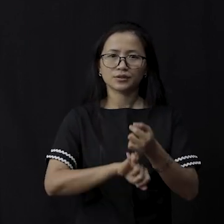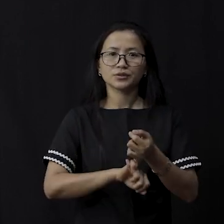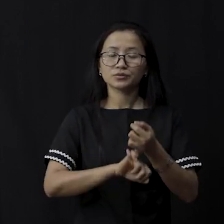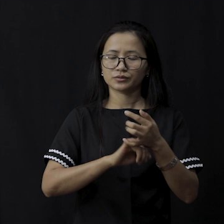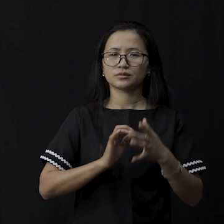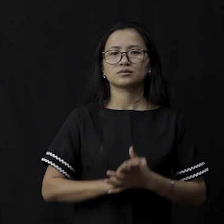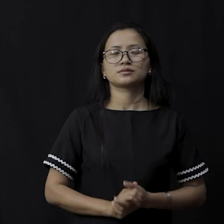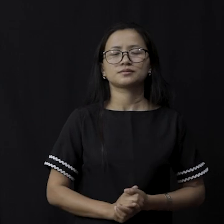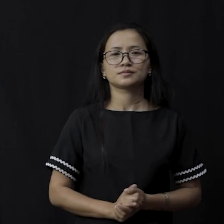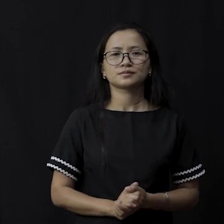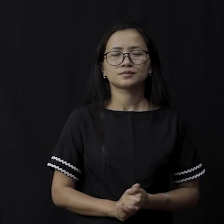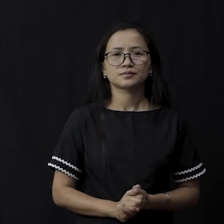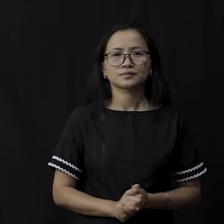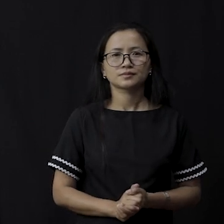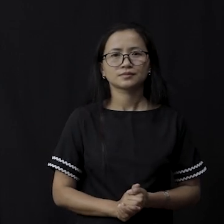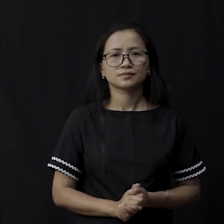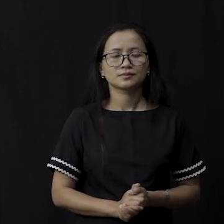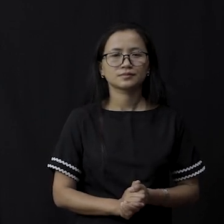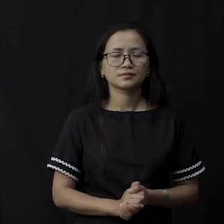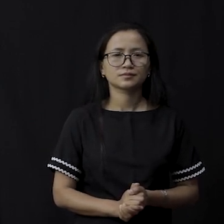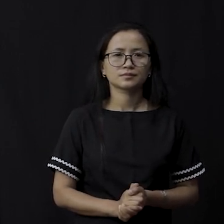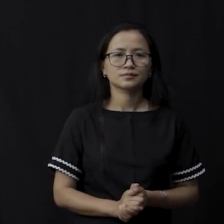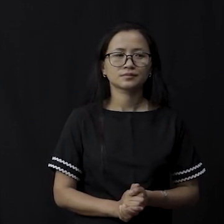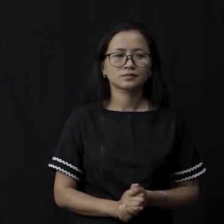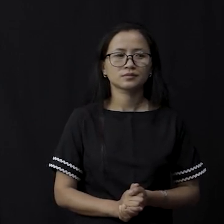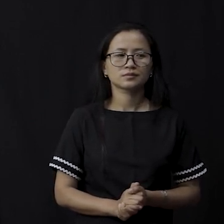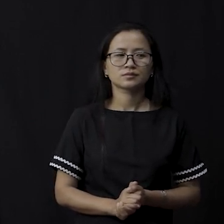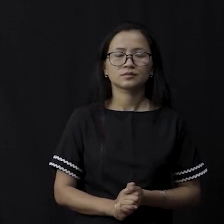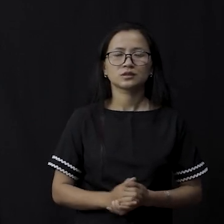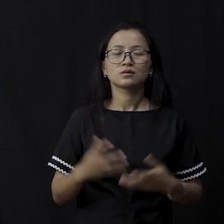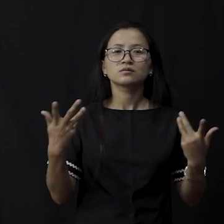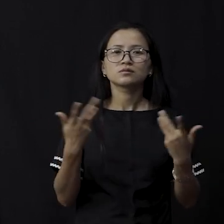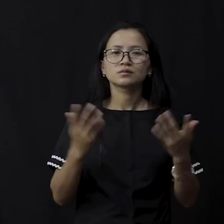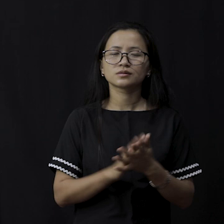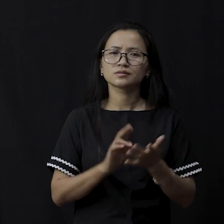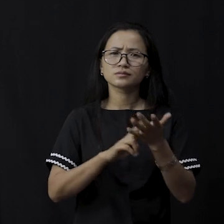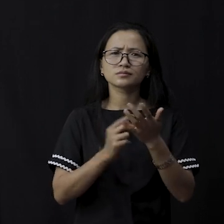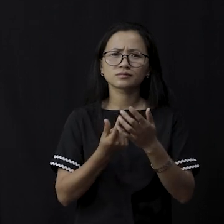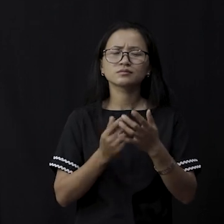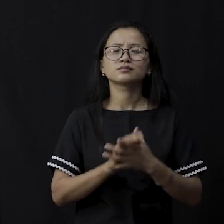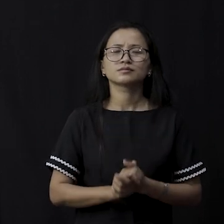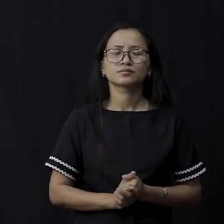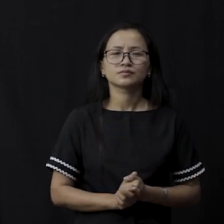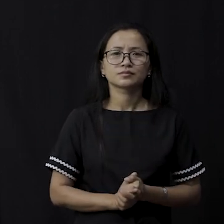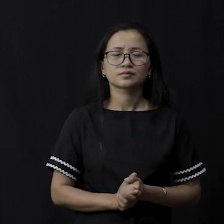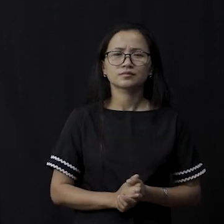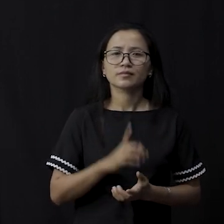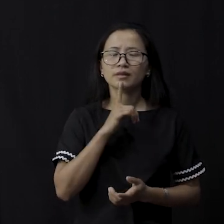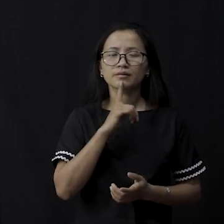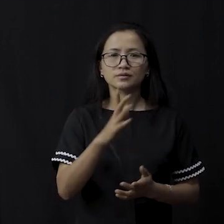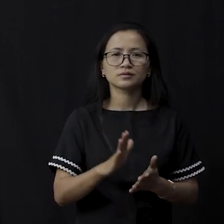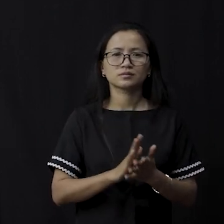Nutrients, nutrients. Nutrients. Now, what is this nutrient or what are nutrients? Like I